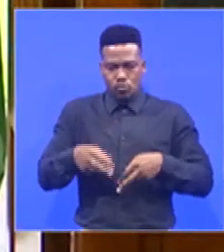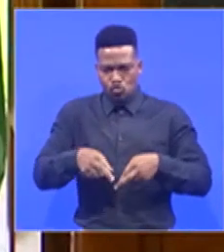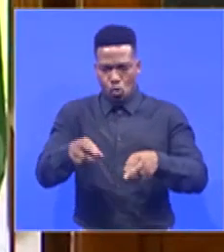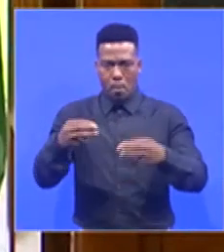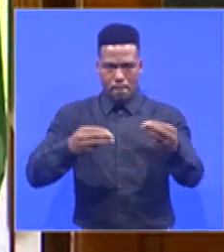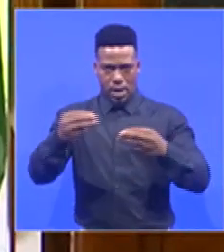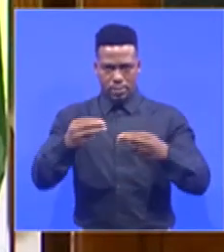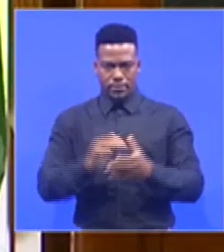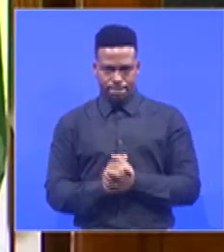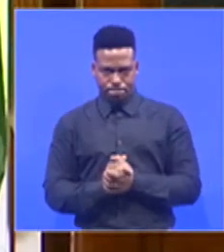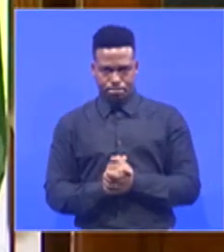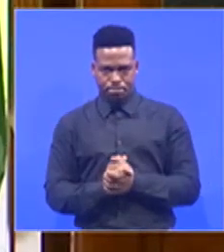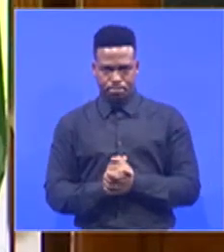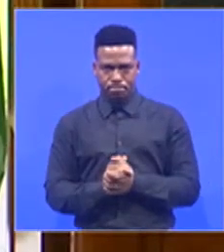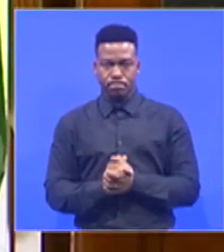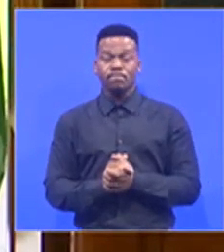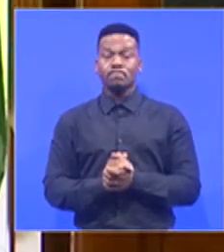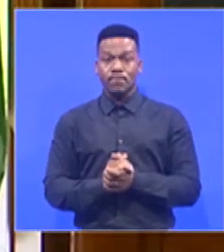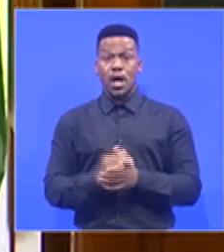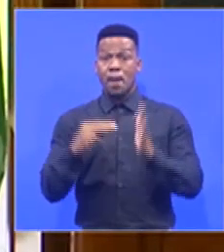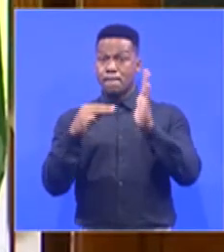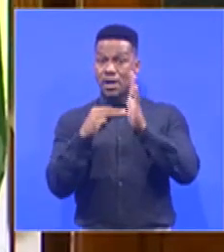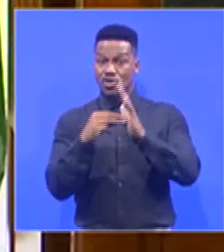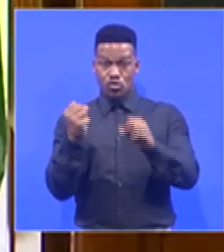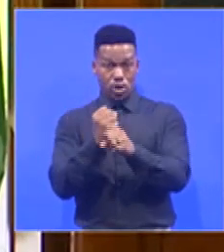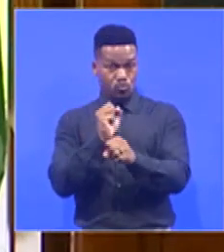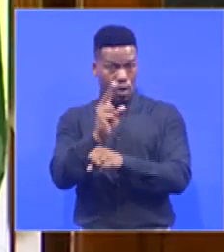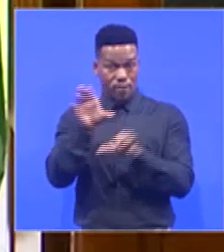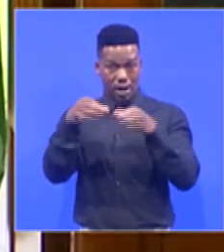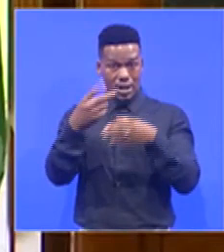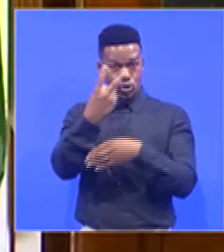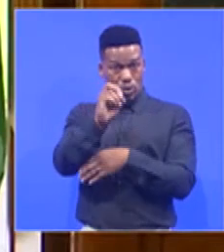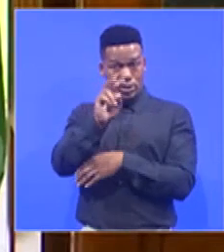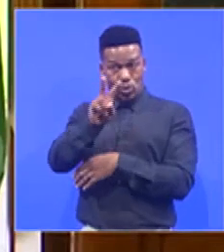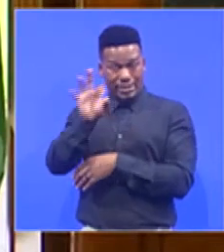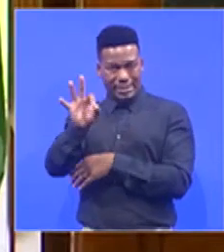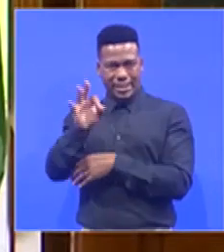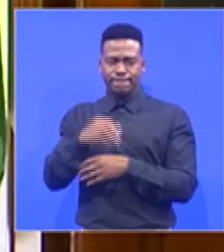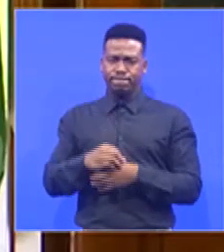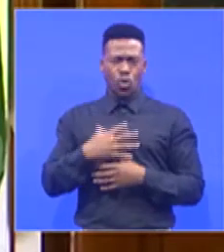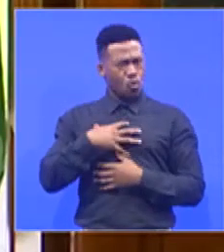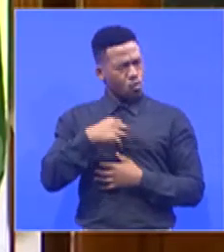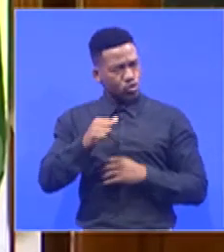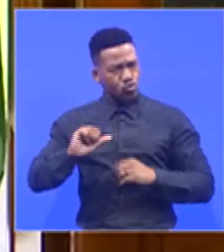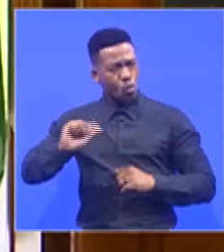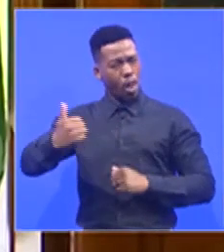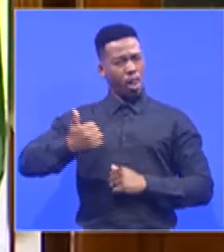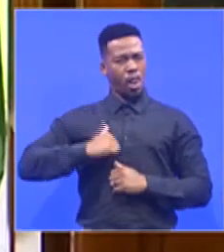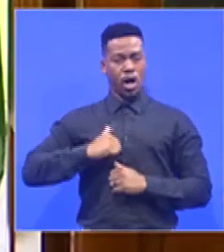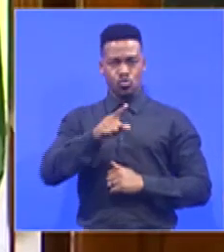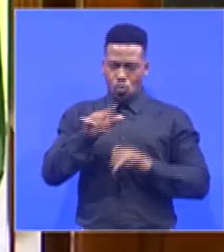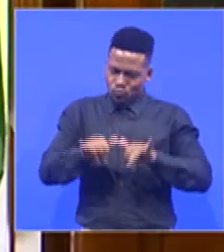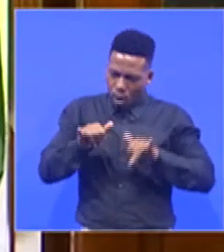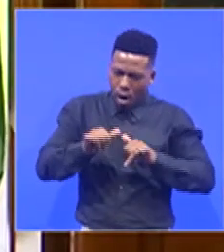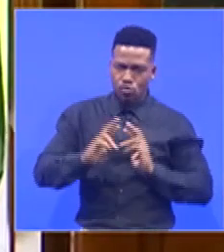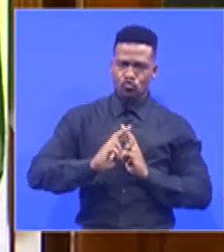Corporation. To the matric class of 2023, I wish you well as you await the final matric